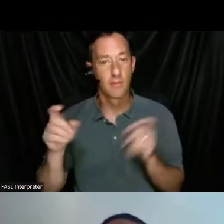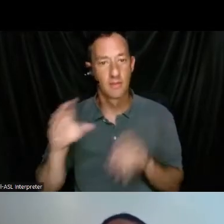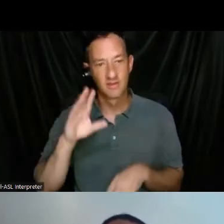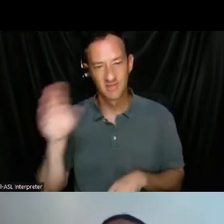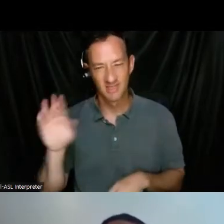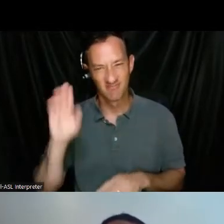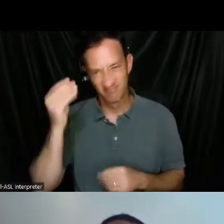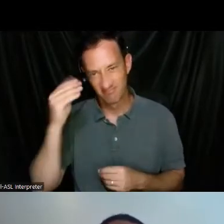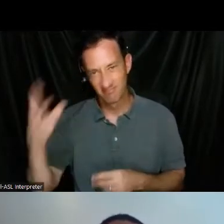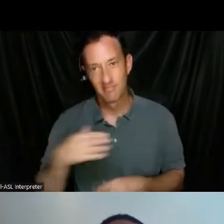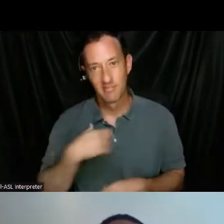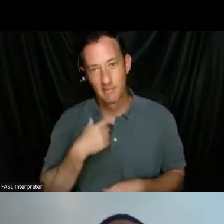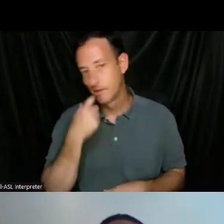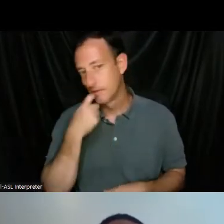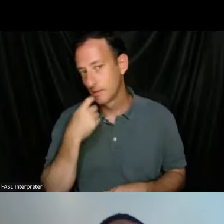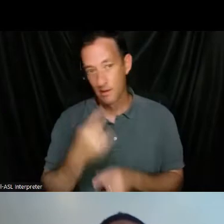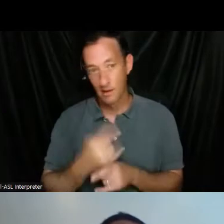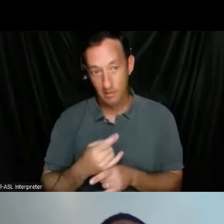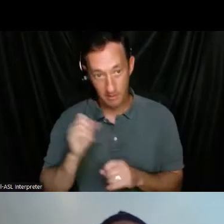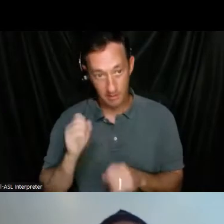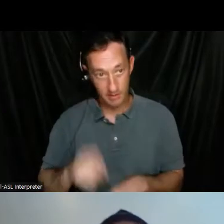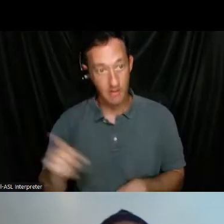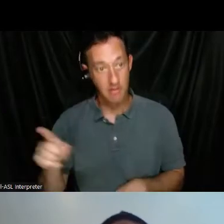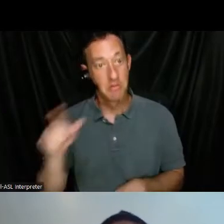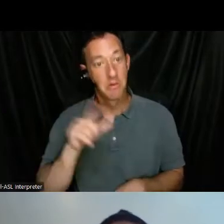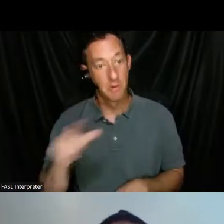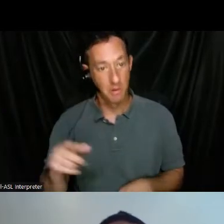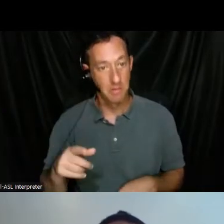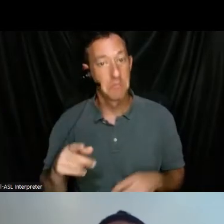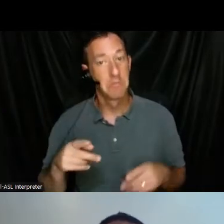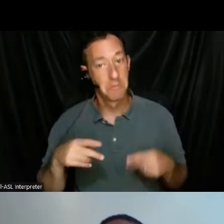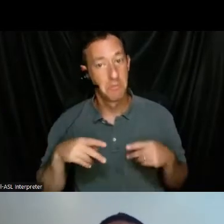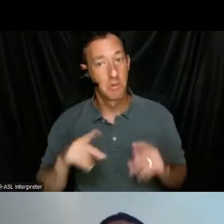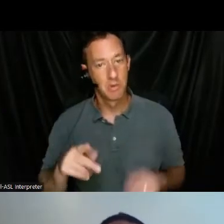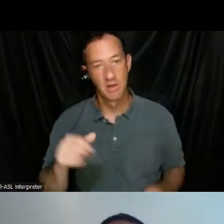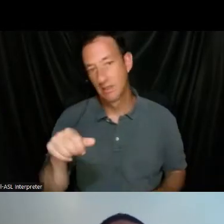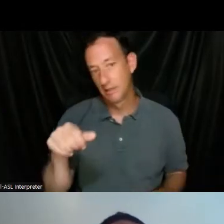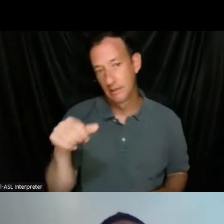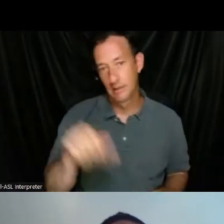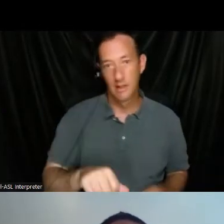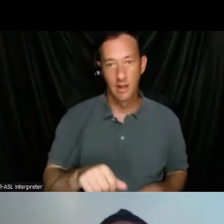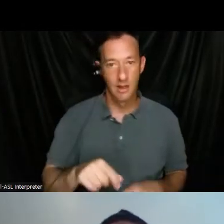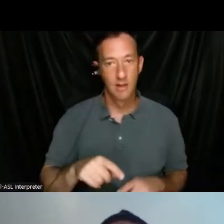alcohol. Can the housing provider permissibly deny the applicant